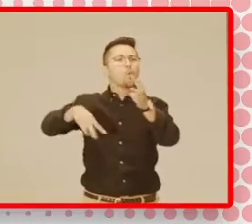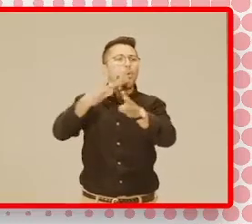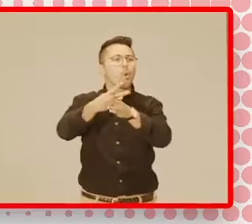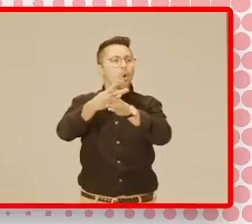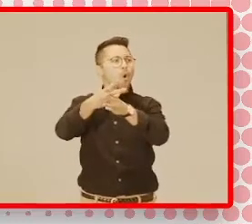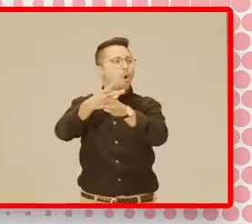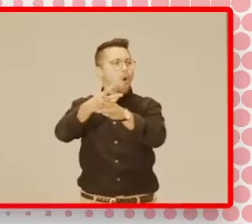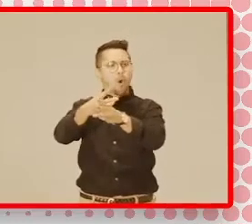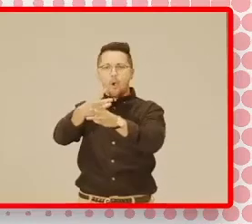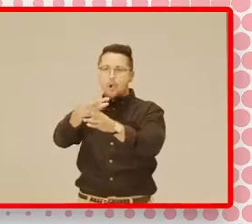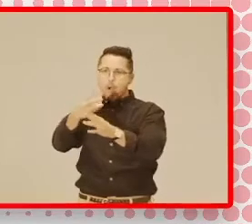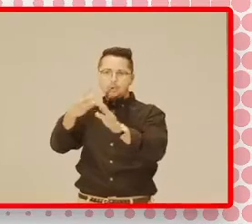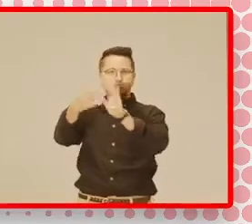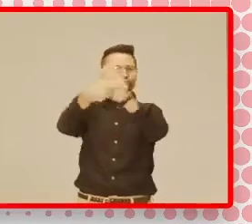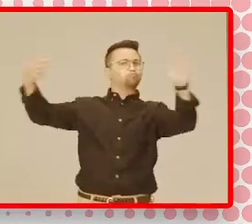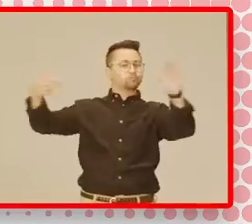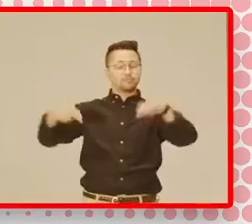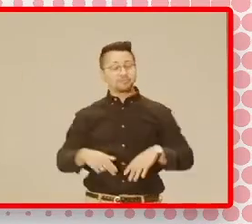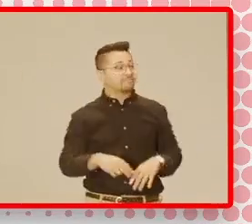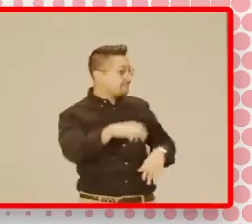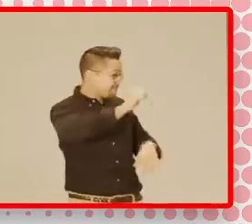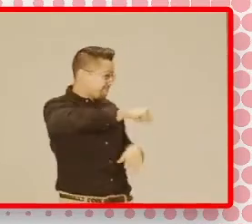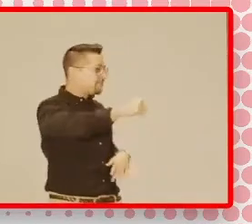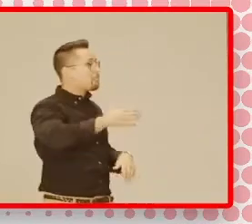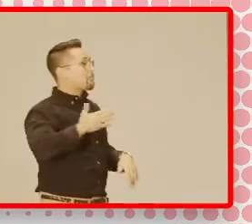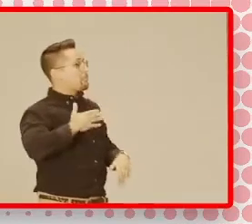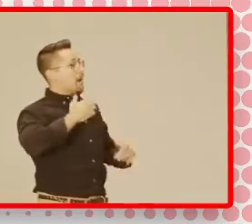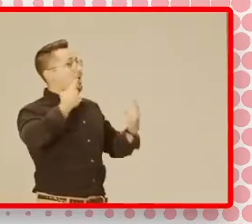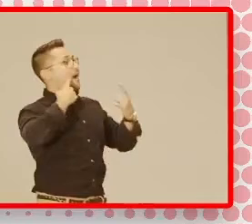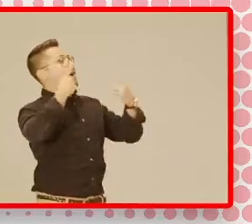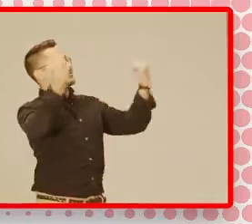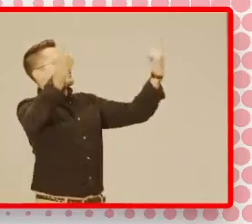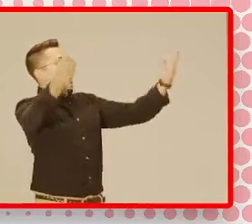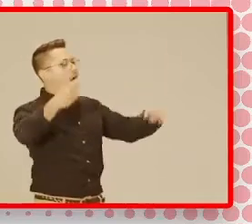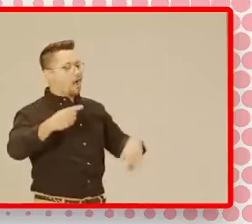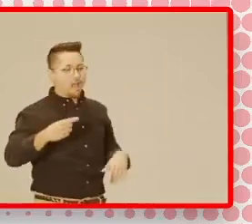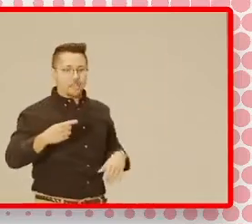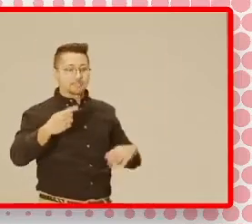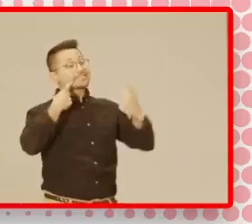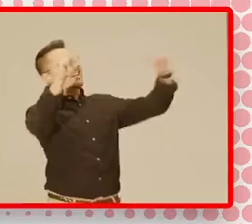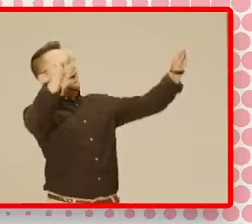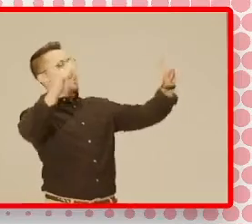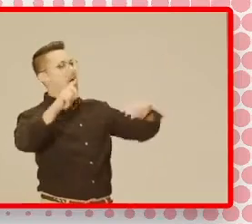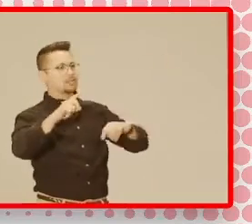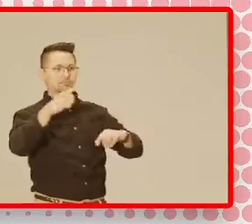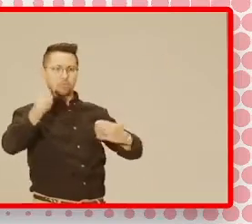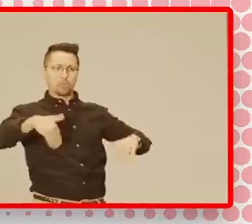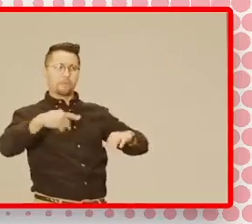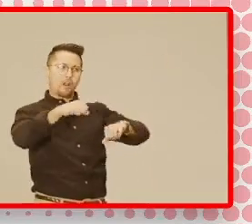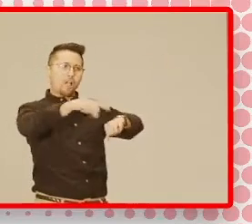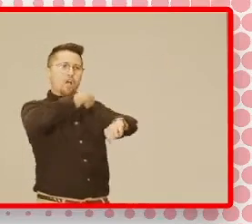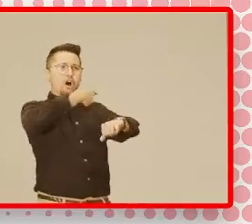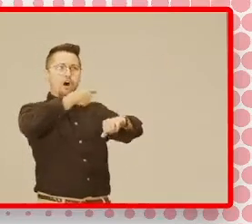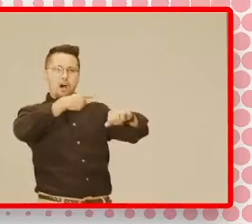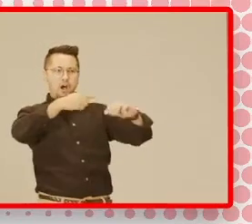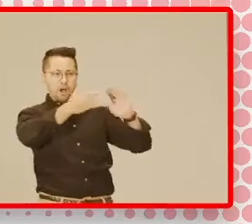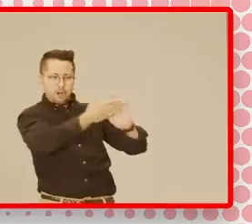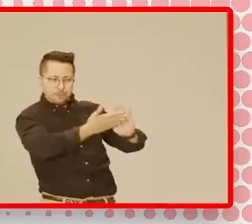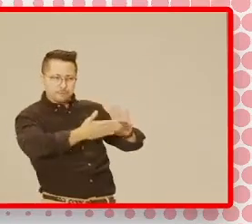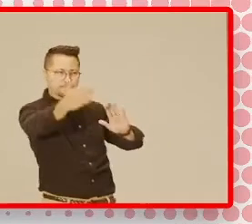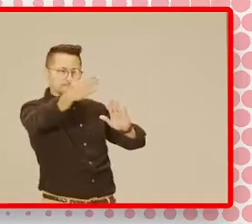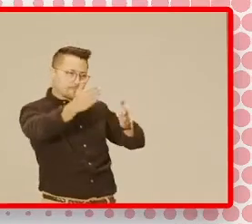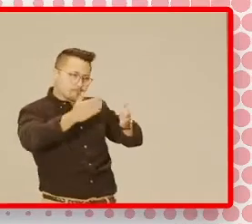My success is built on one habit. I get 1% better every